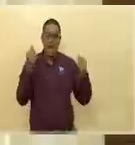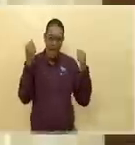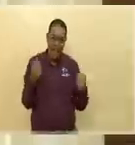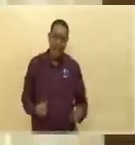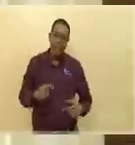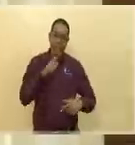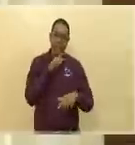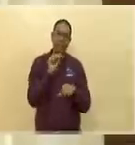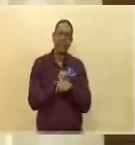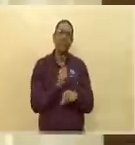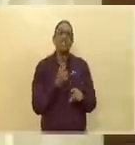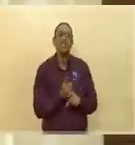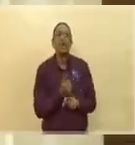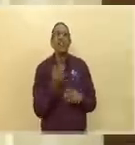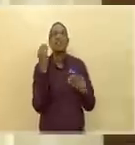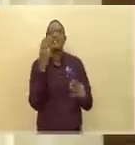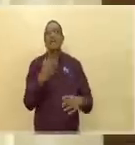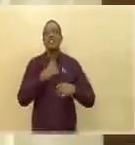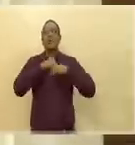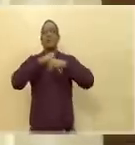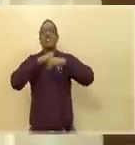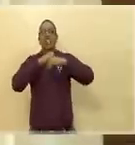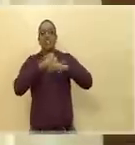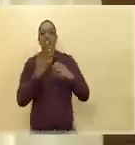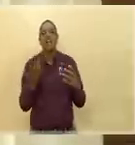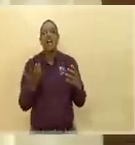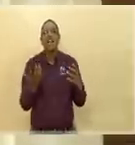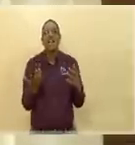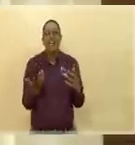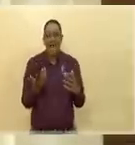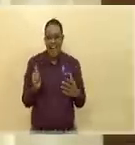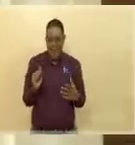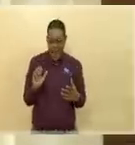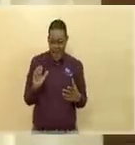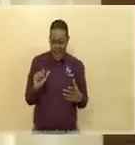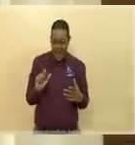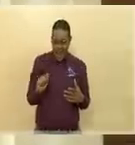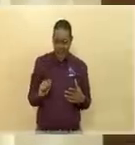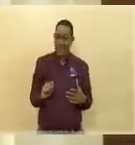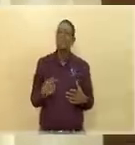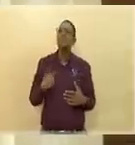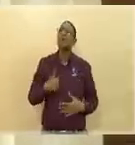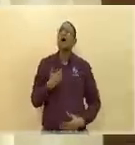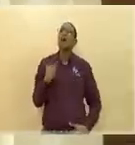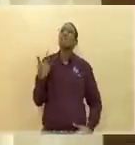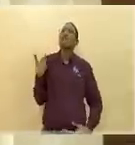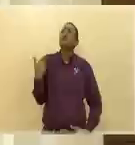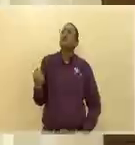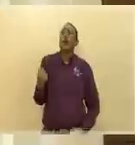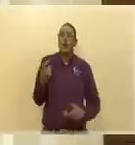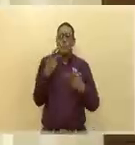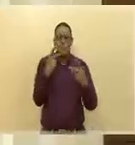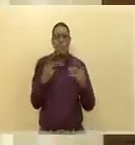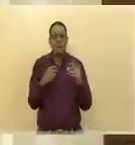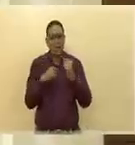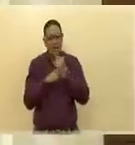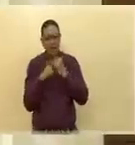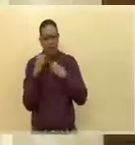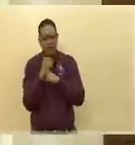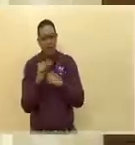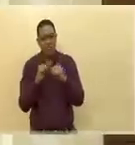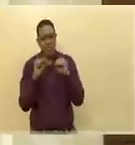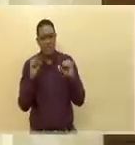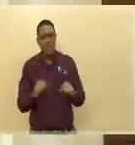that there is the Data Protection Act, that we do have one of the strongest public key infrastructure